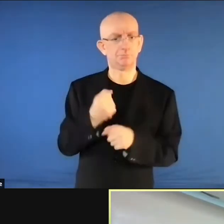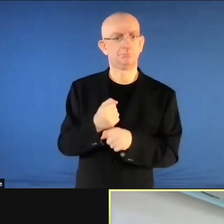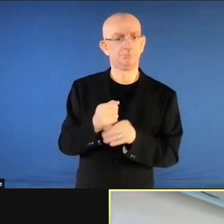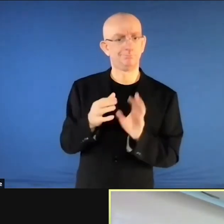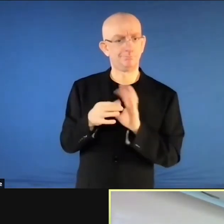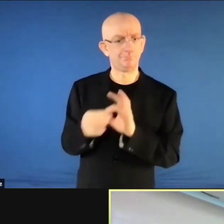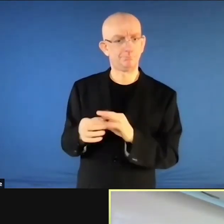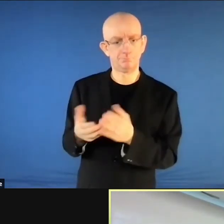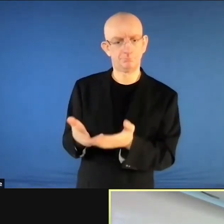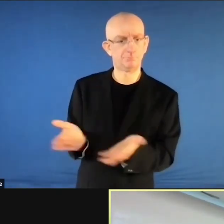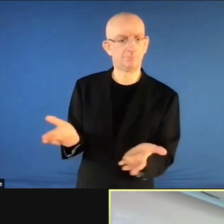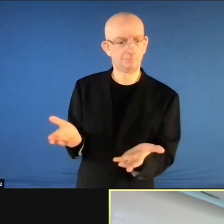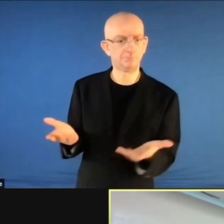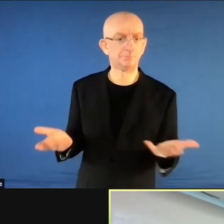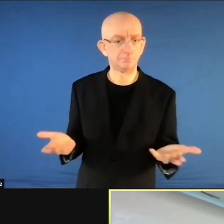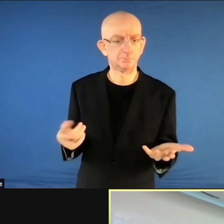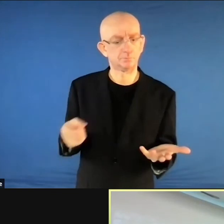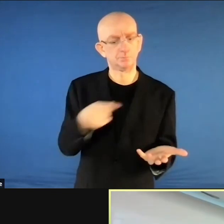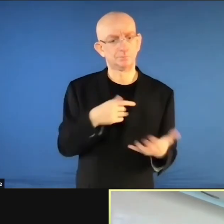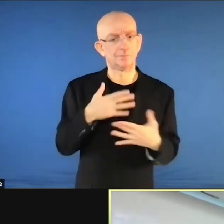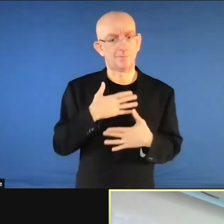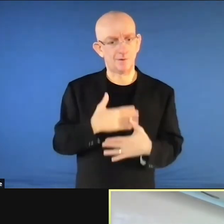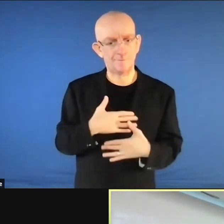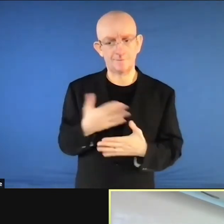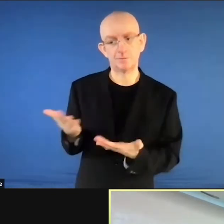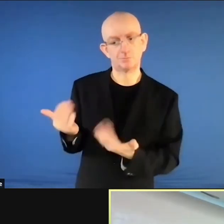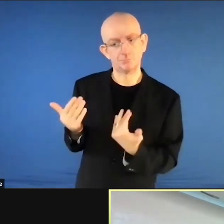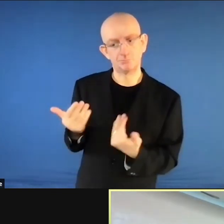of those